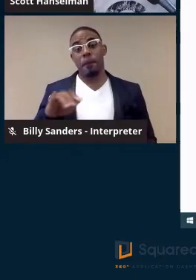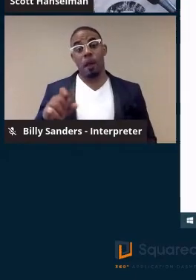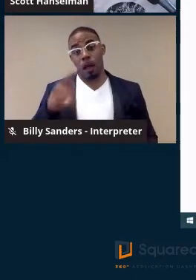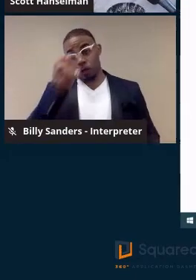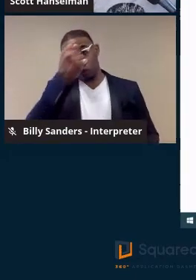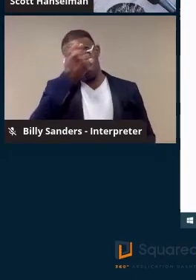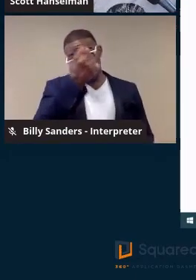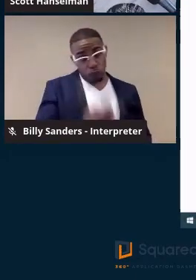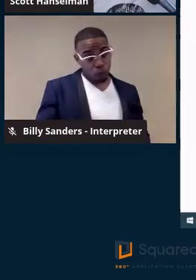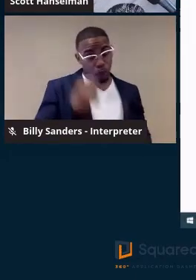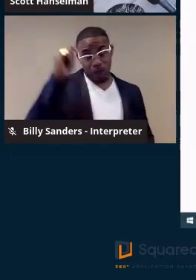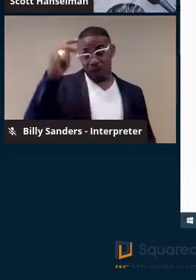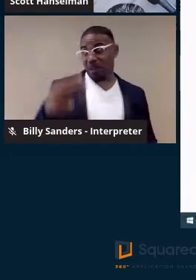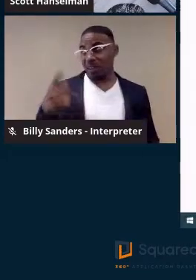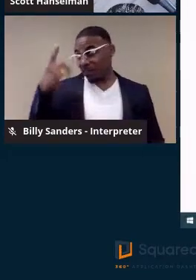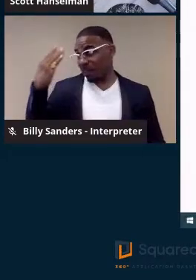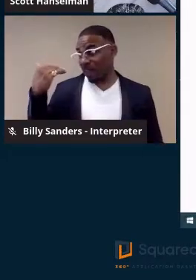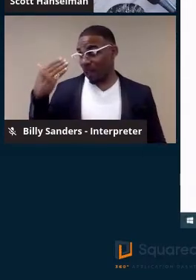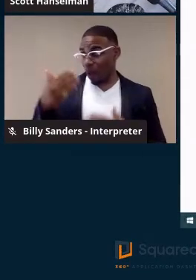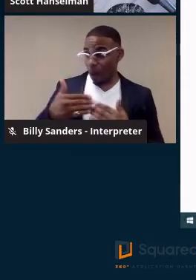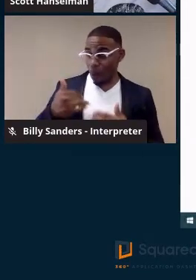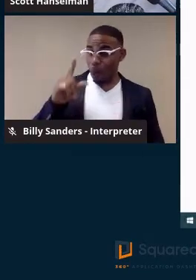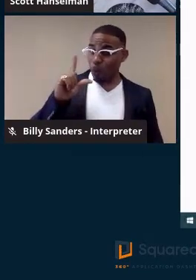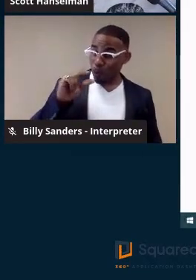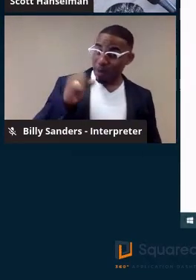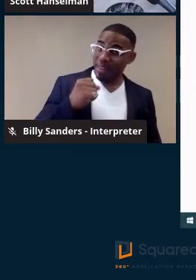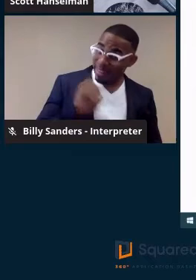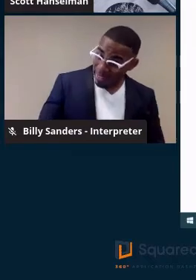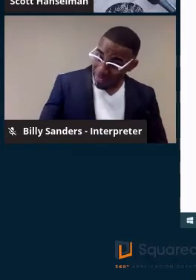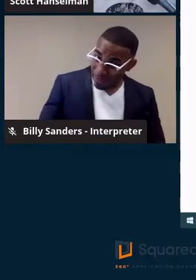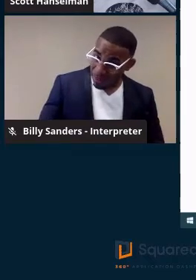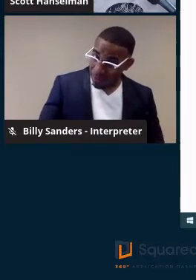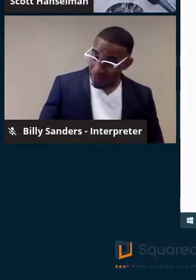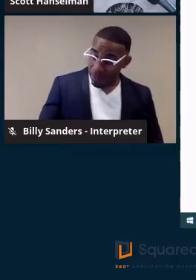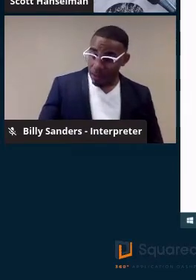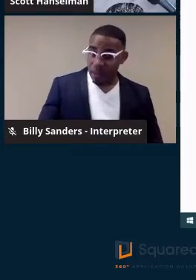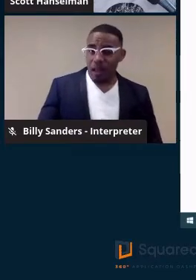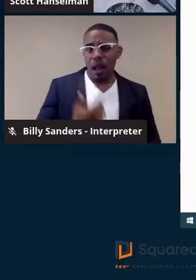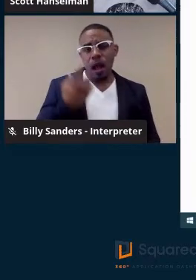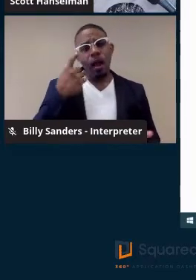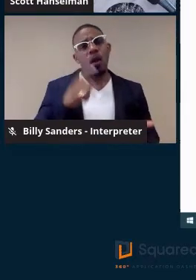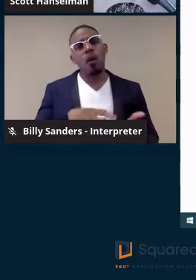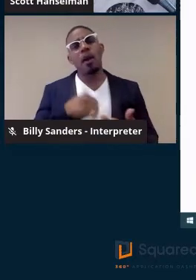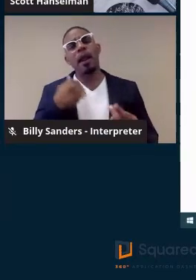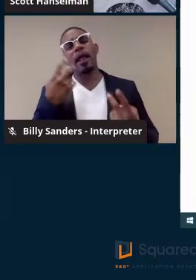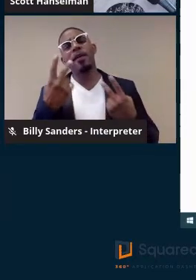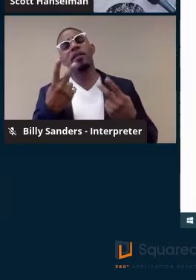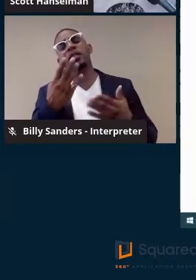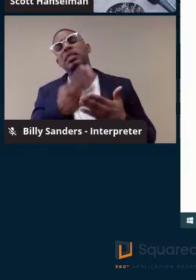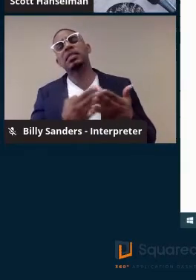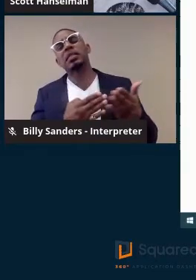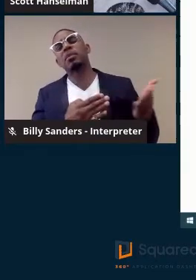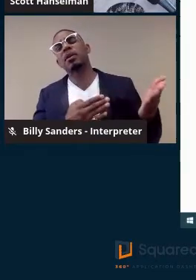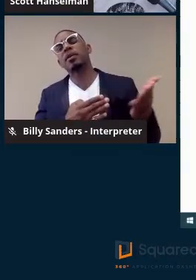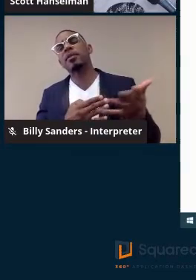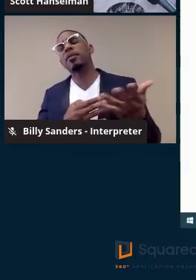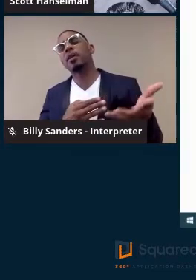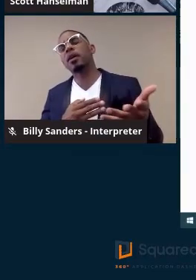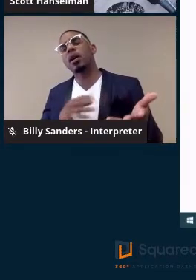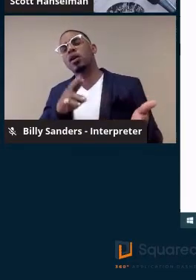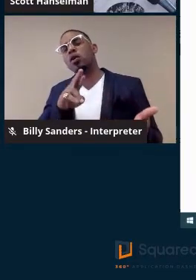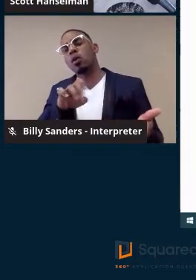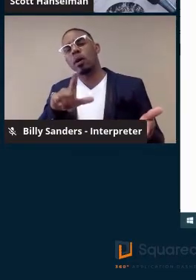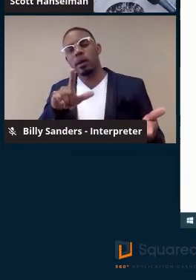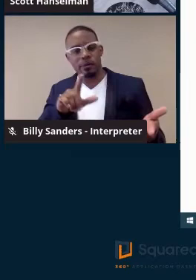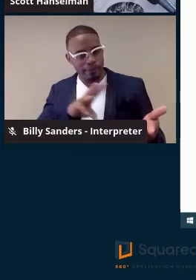and Thursday for the last almost 20 years. But I notice when I visit some of these